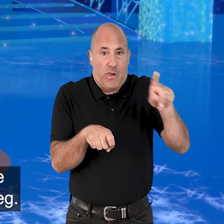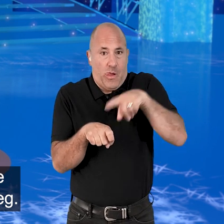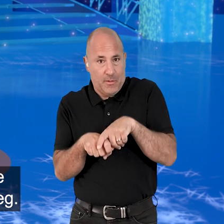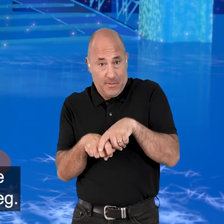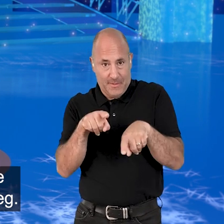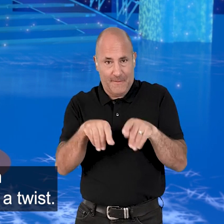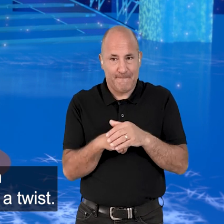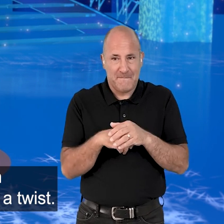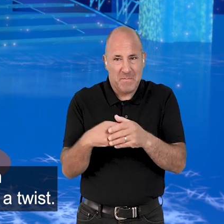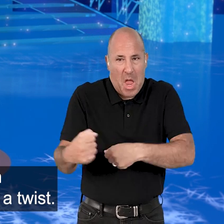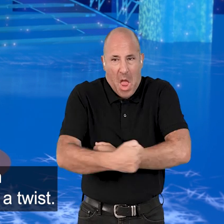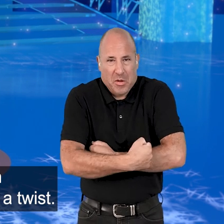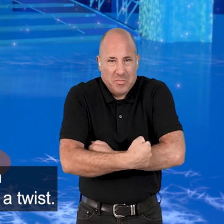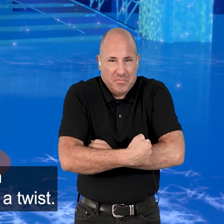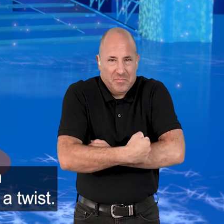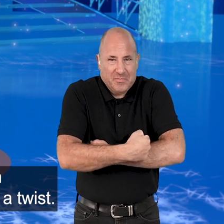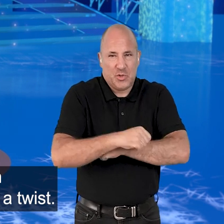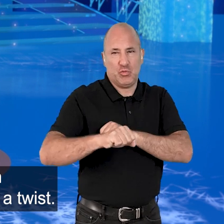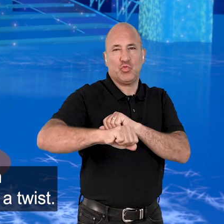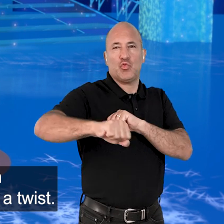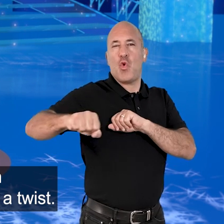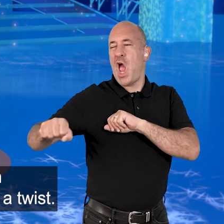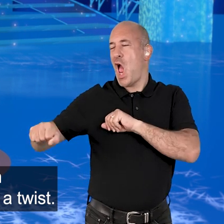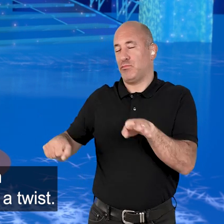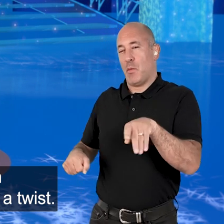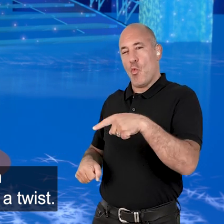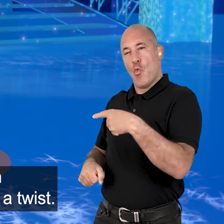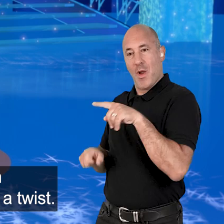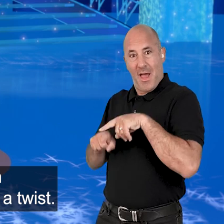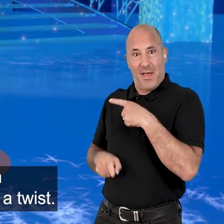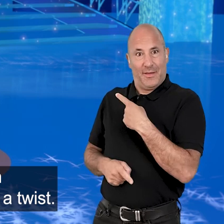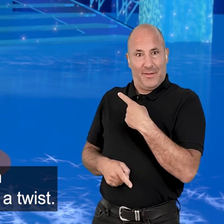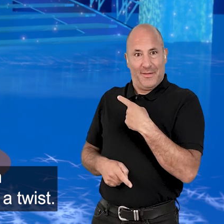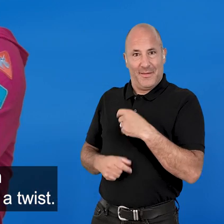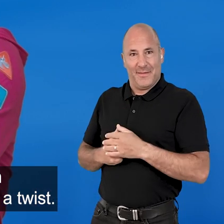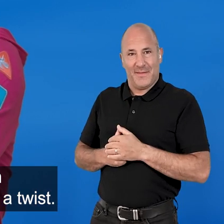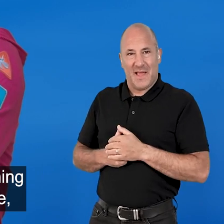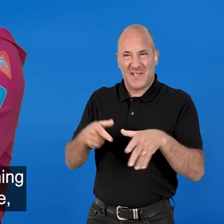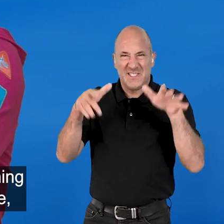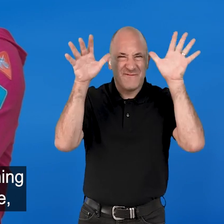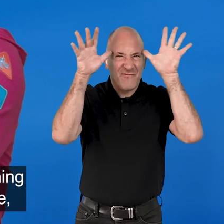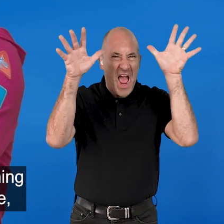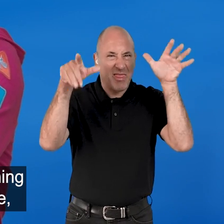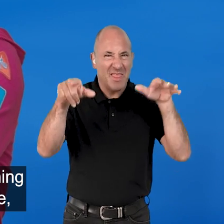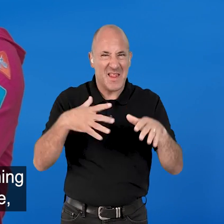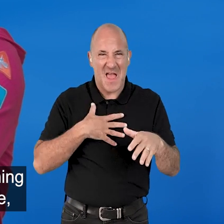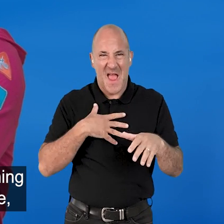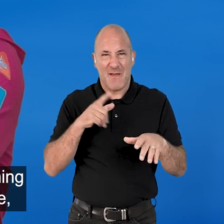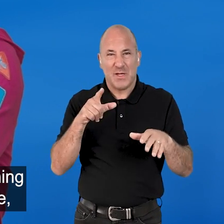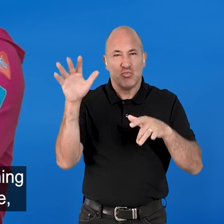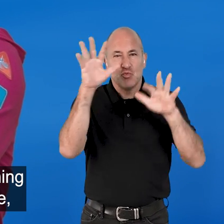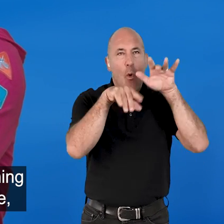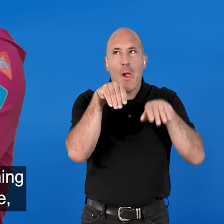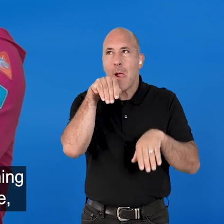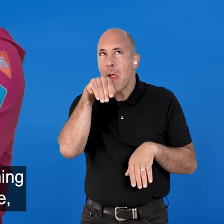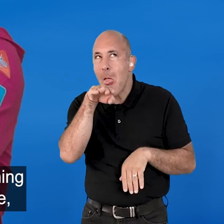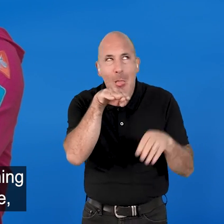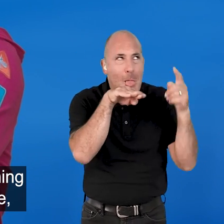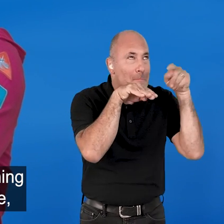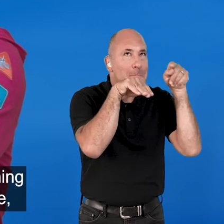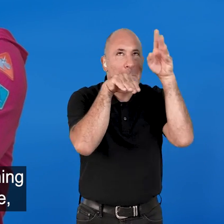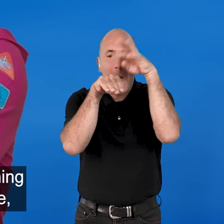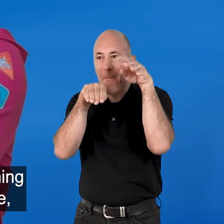leg. Give it a hug and stretch all the way around behind you in a twist. Now Sven rather likes catching